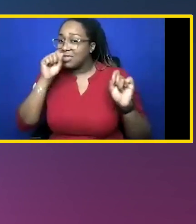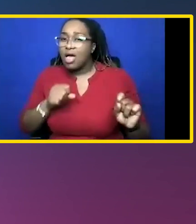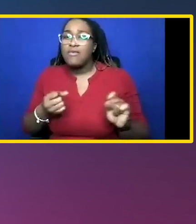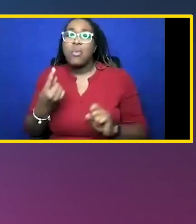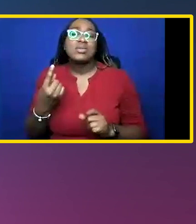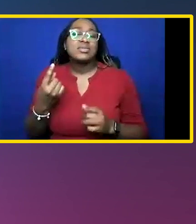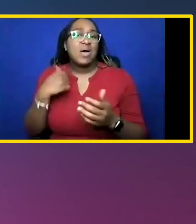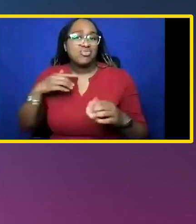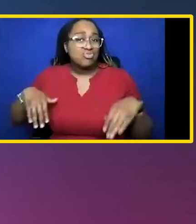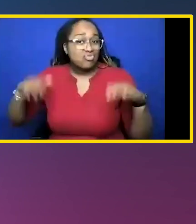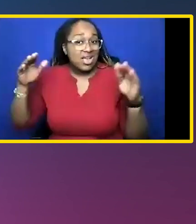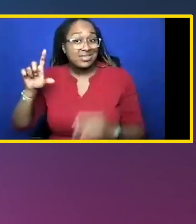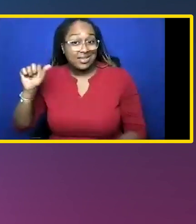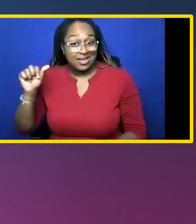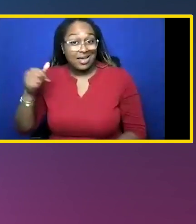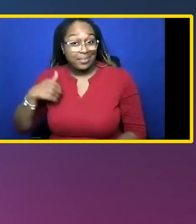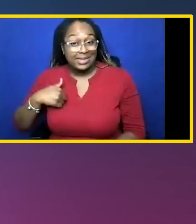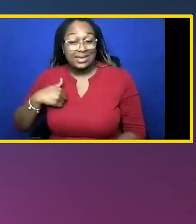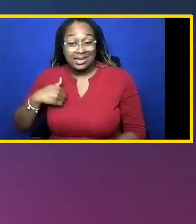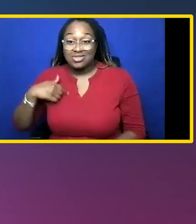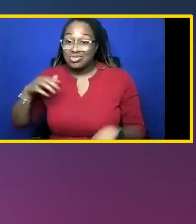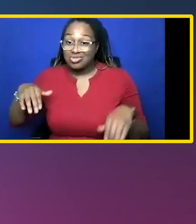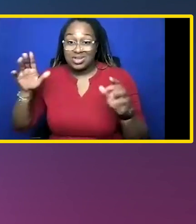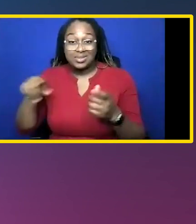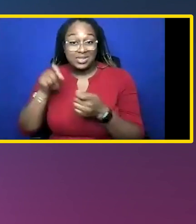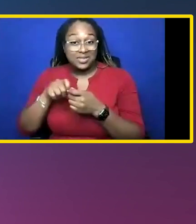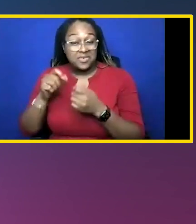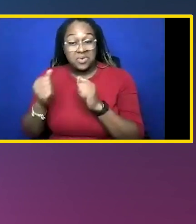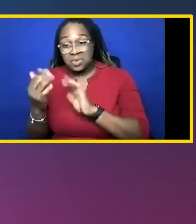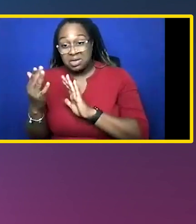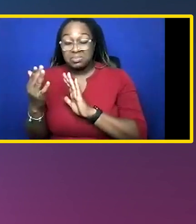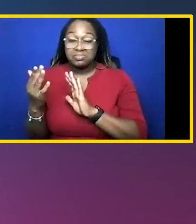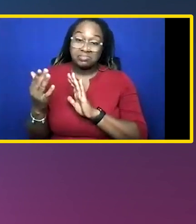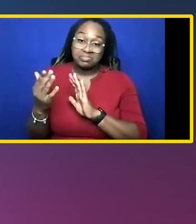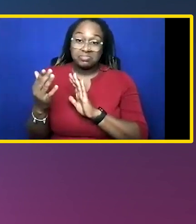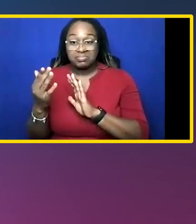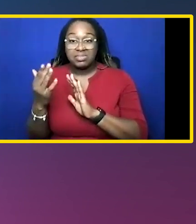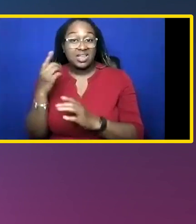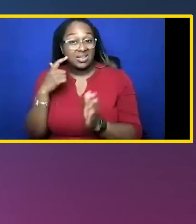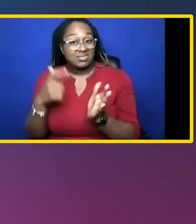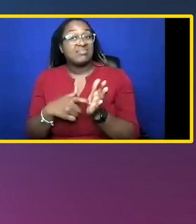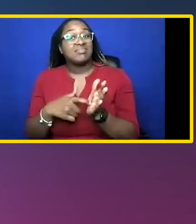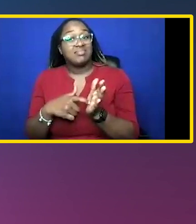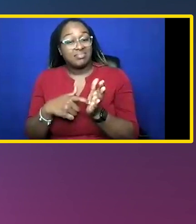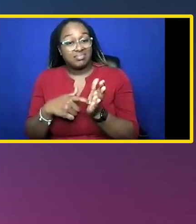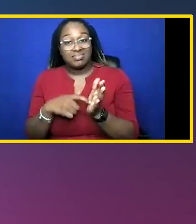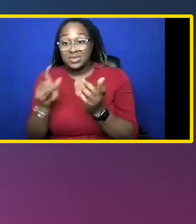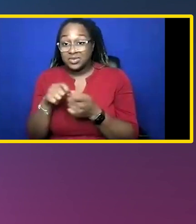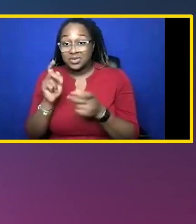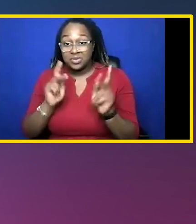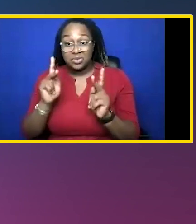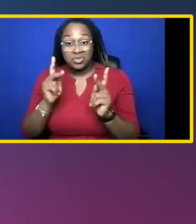our, I was raised in Los Angeles, okay? I was raised in a certain kind of way. And I noticed that certain people